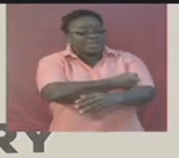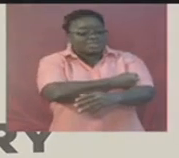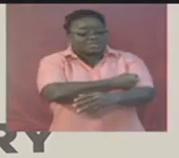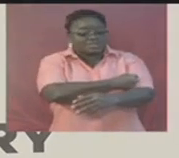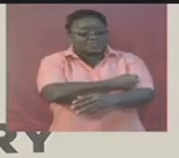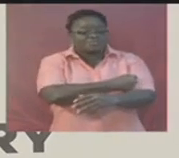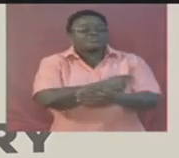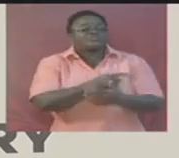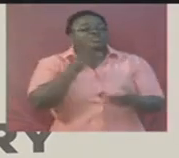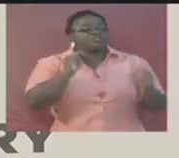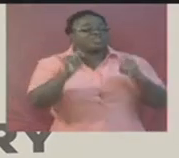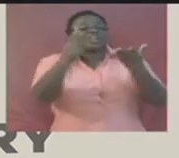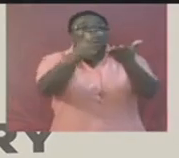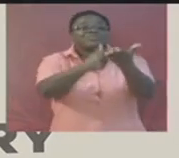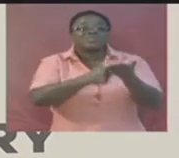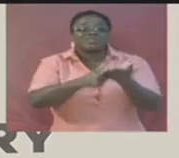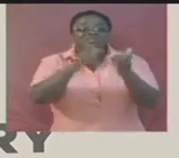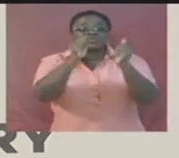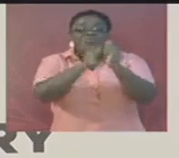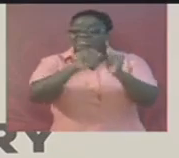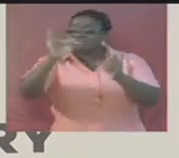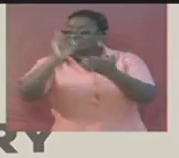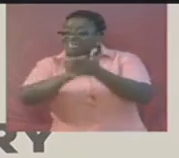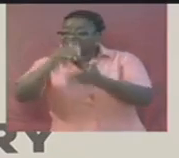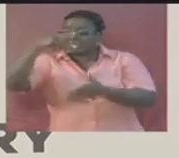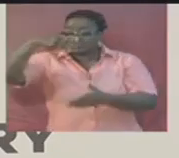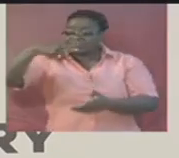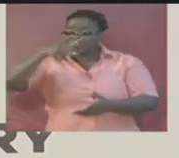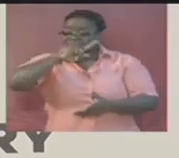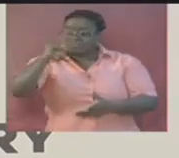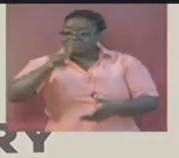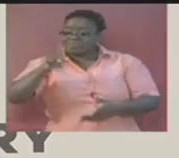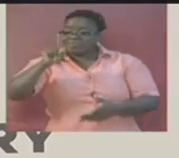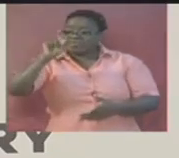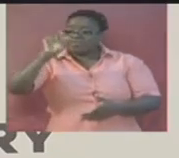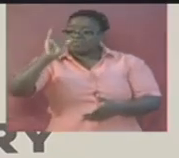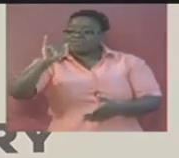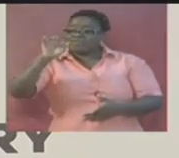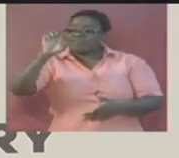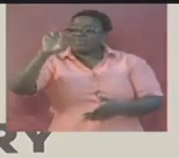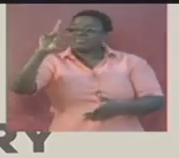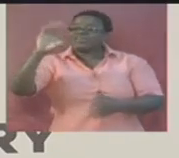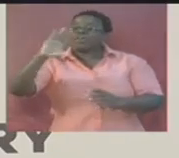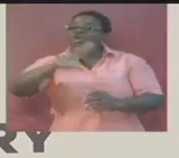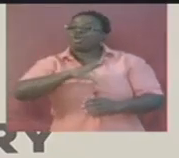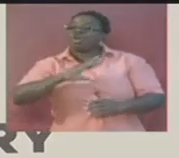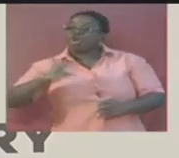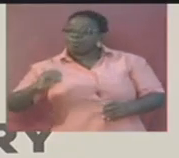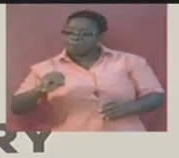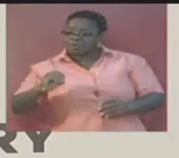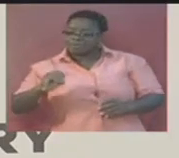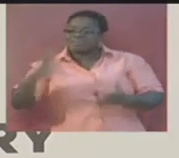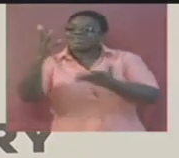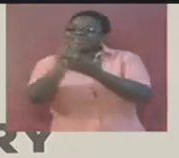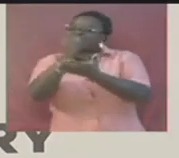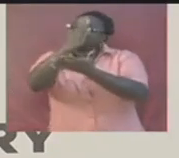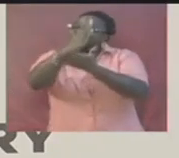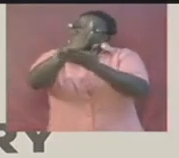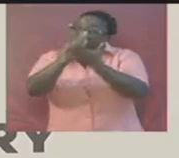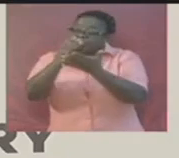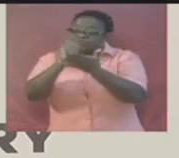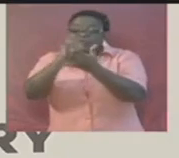well. And we are hopeful that through both mechanisms, later down the line, we should get some portion of Pfizer vaccine in the country as well.